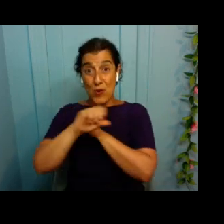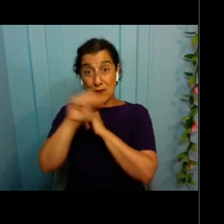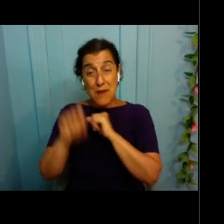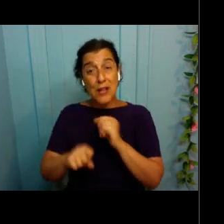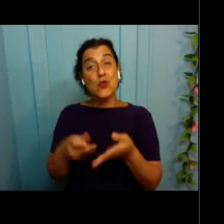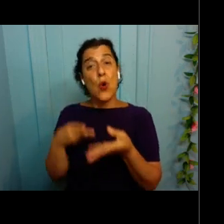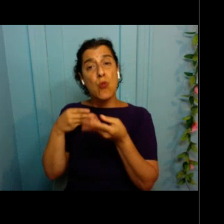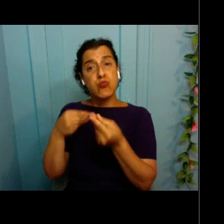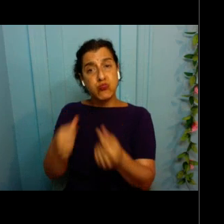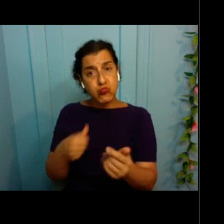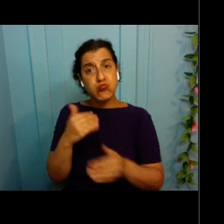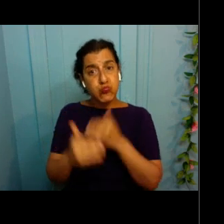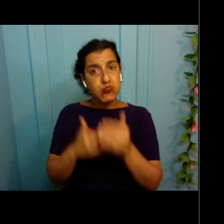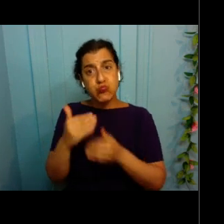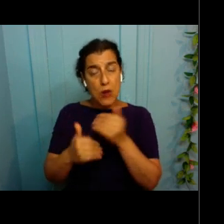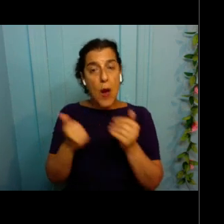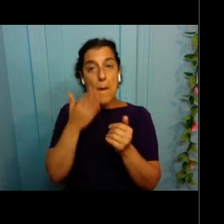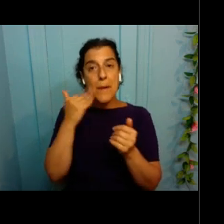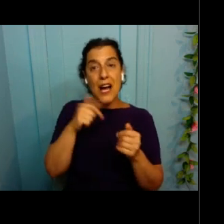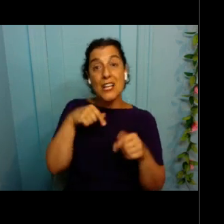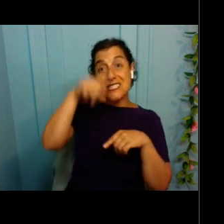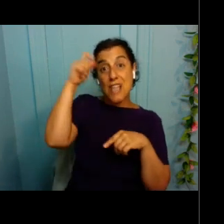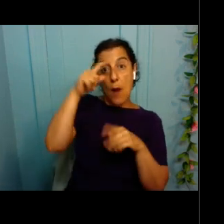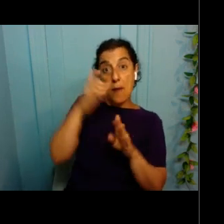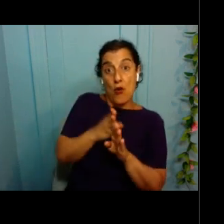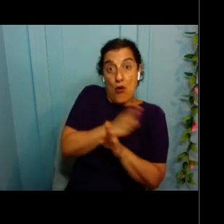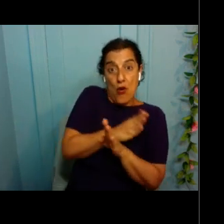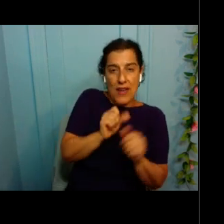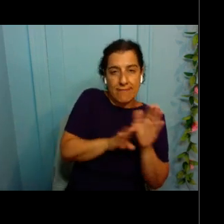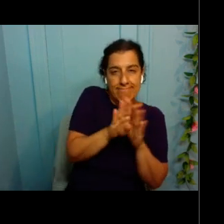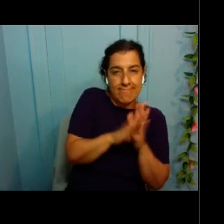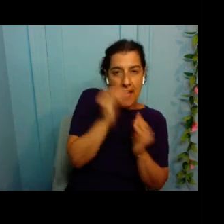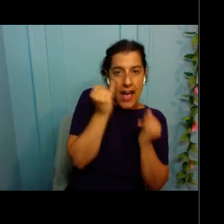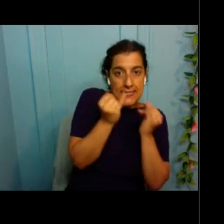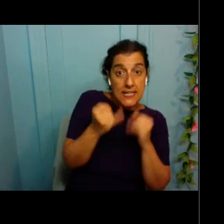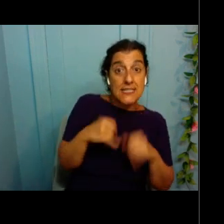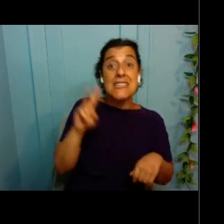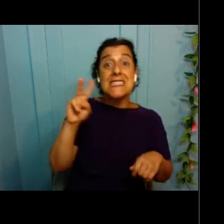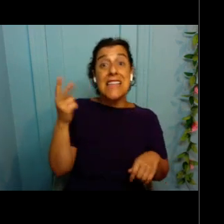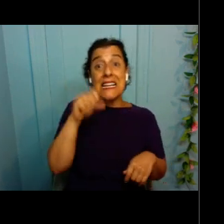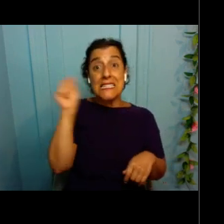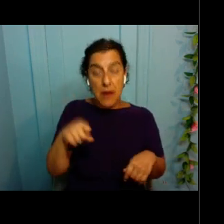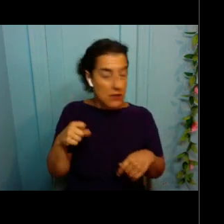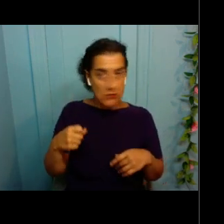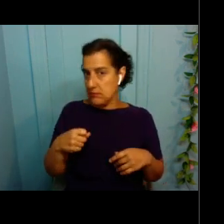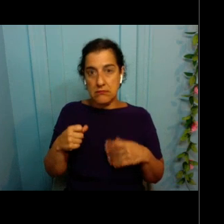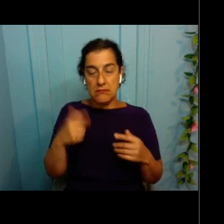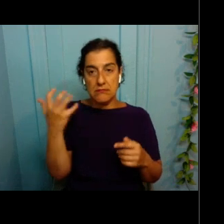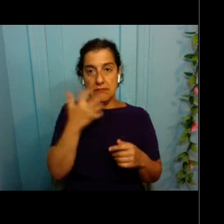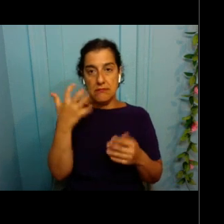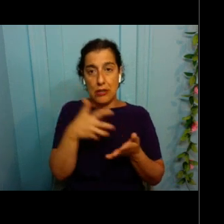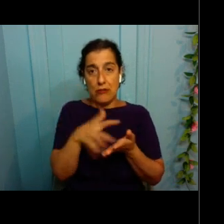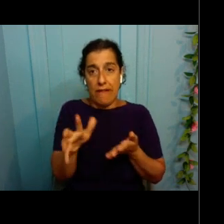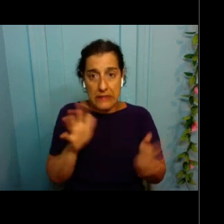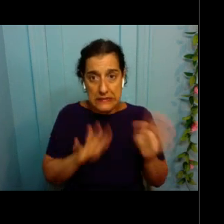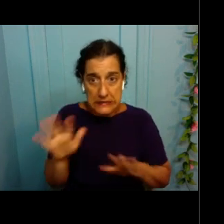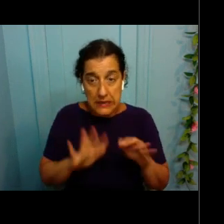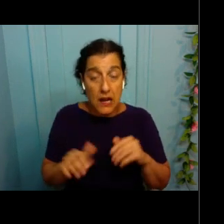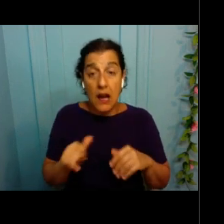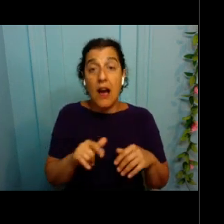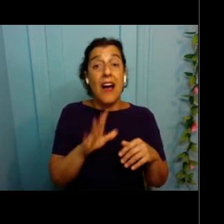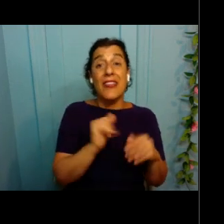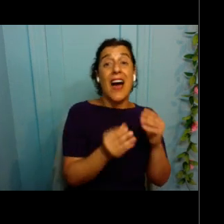smoothly because we had the summer to work on ideas, but second semester was rough. The time between semesters